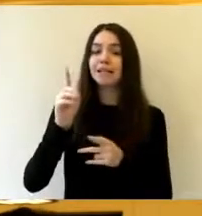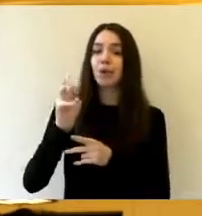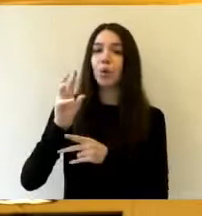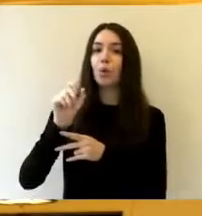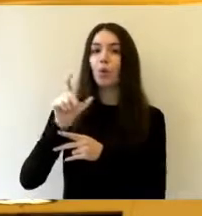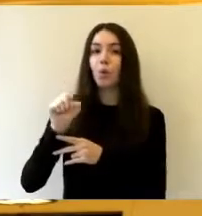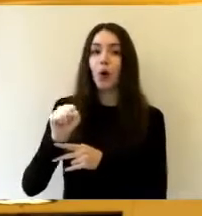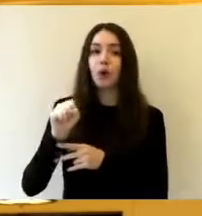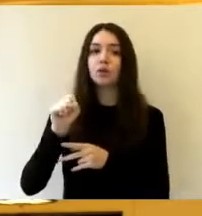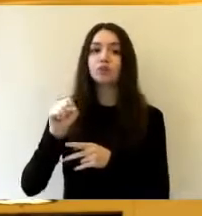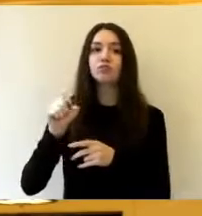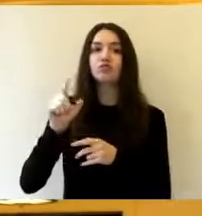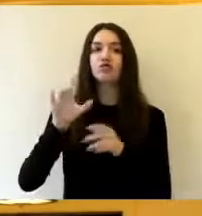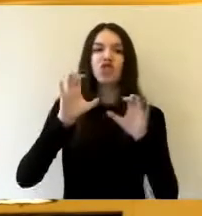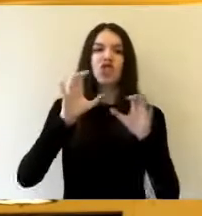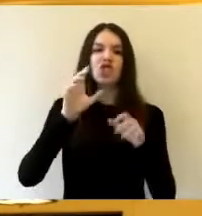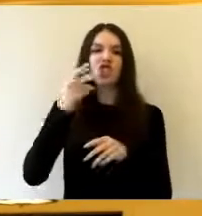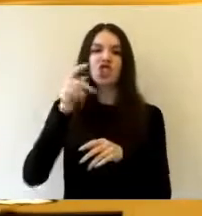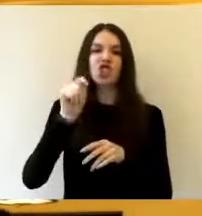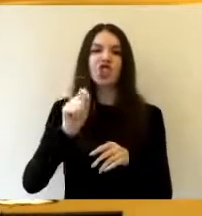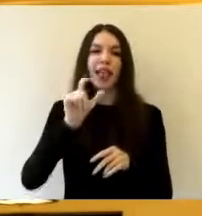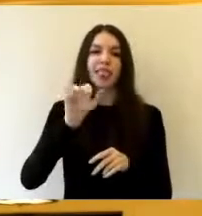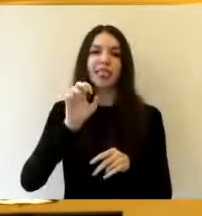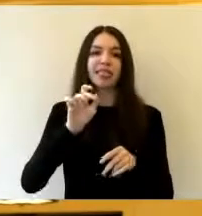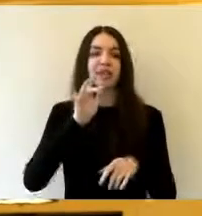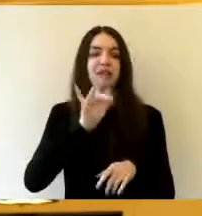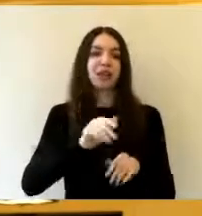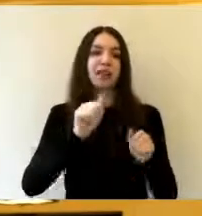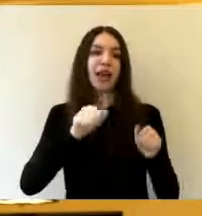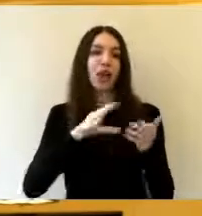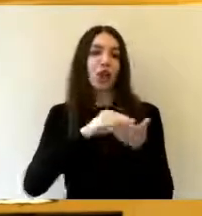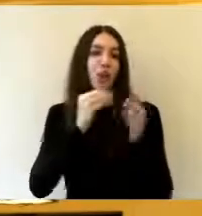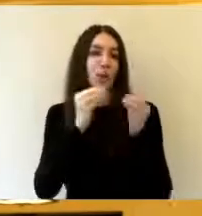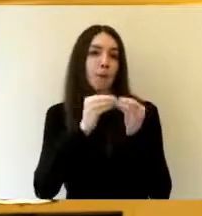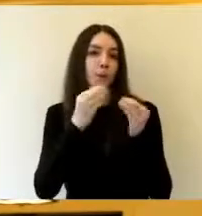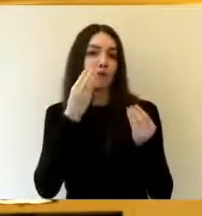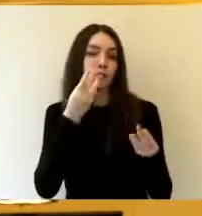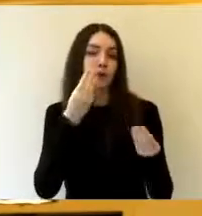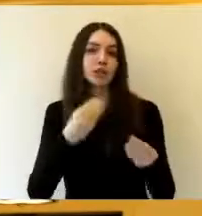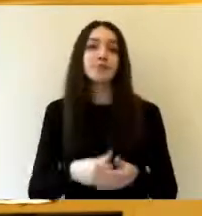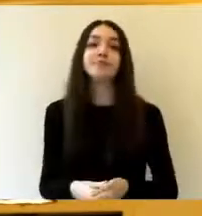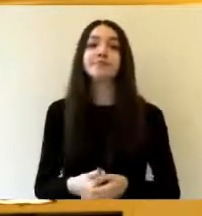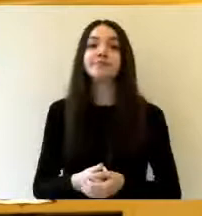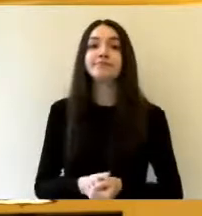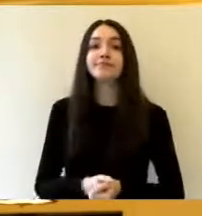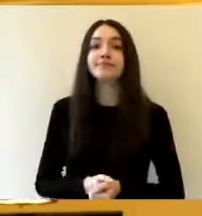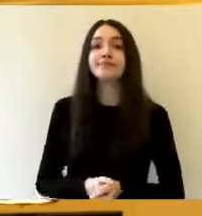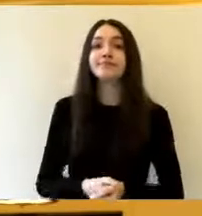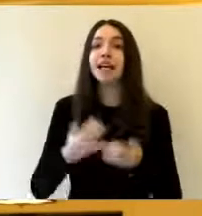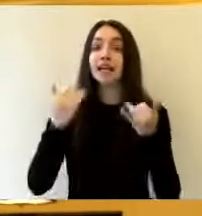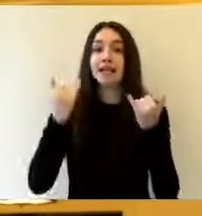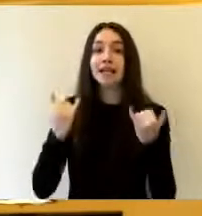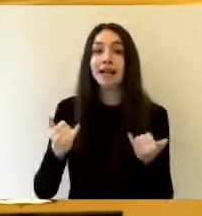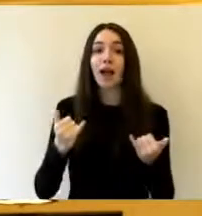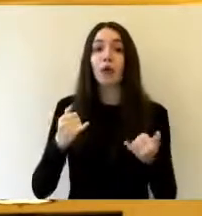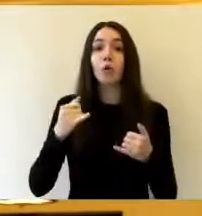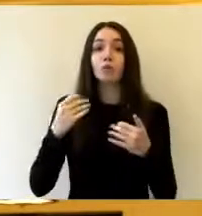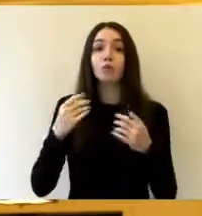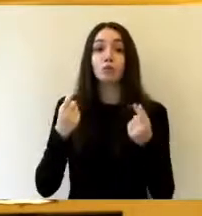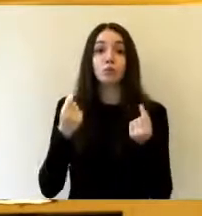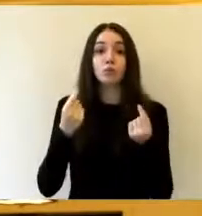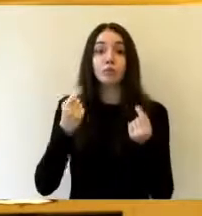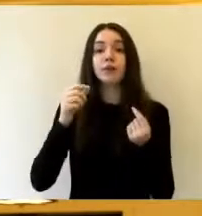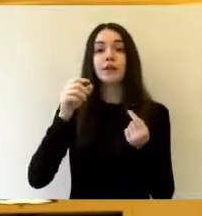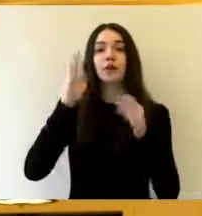So just chill, interactive right here. And so now we are going to do the Creative Mornings Manifesto.